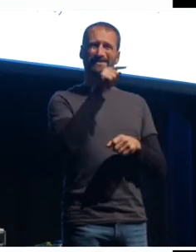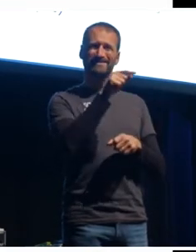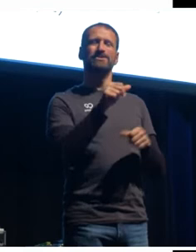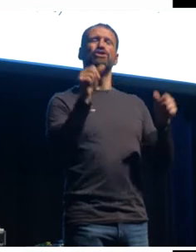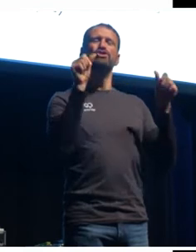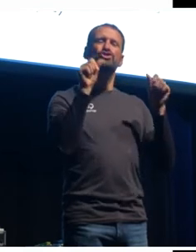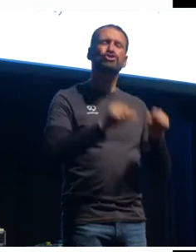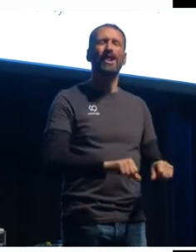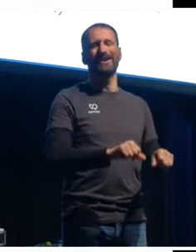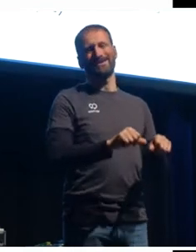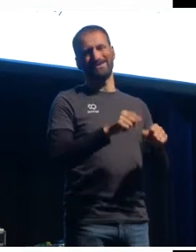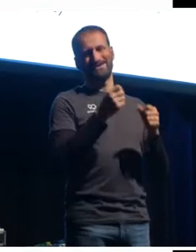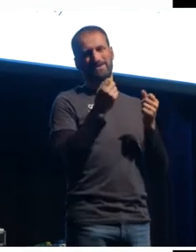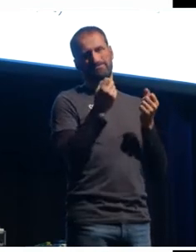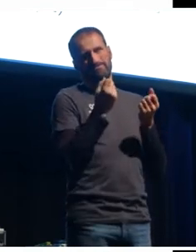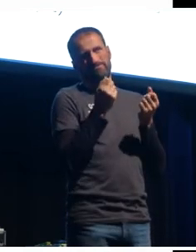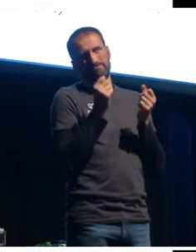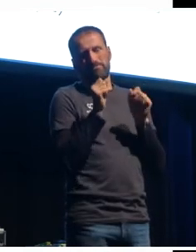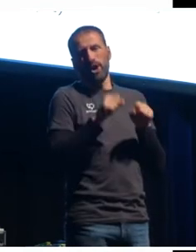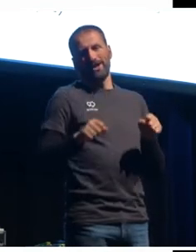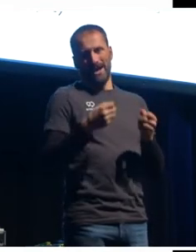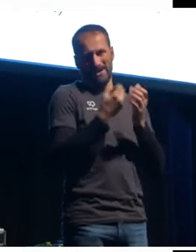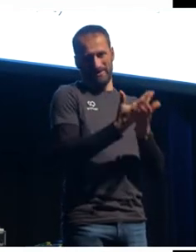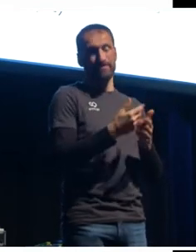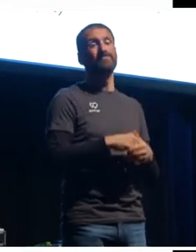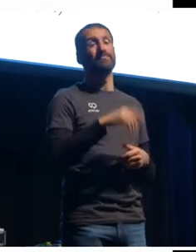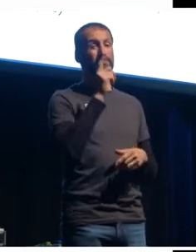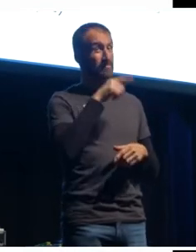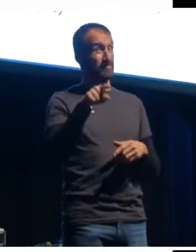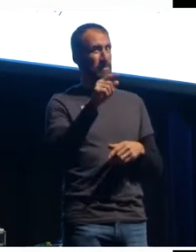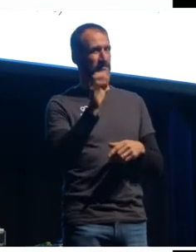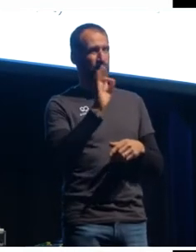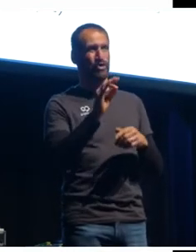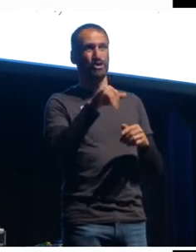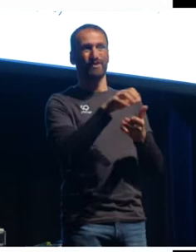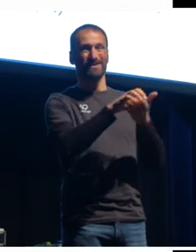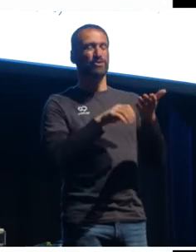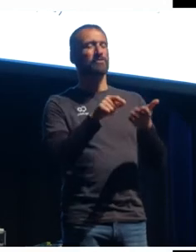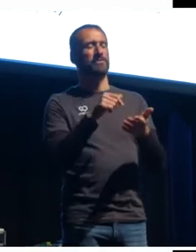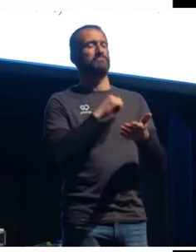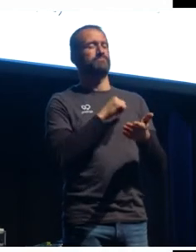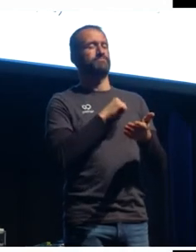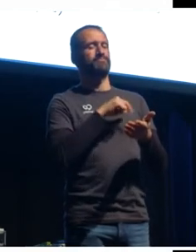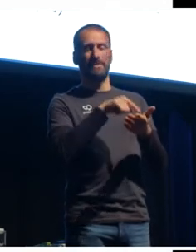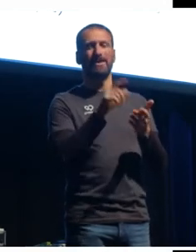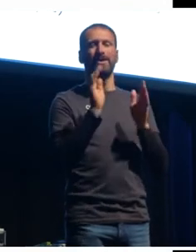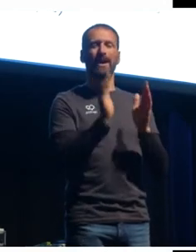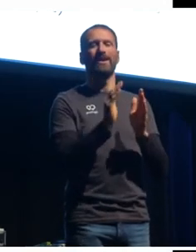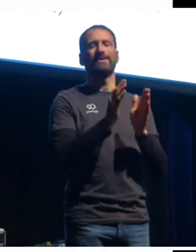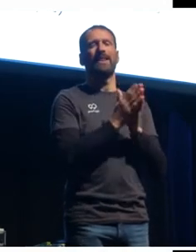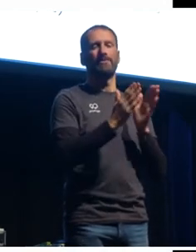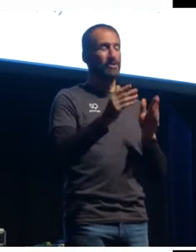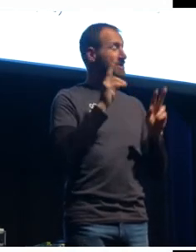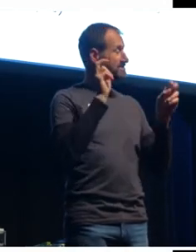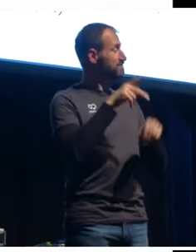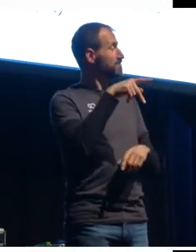some of the newer features that you can get from JavaScript get really interesting, is that I love this little library called ptimeout.